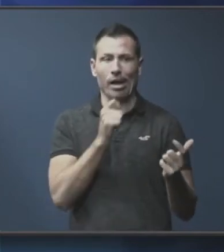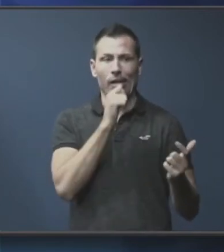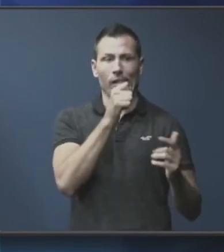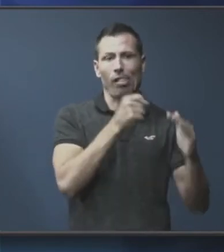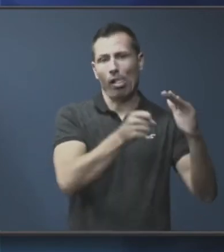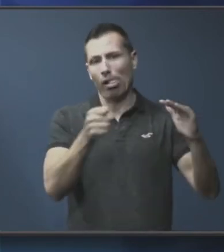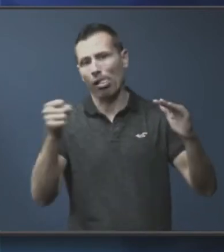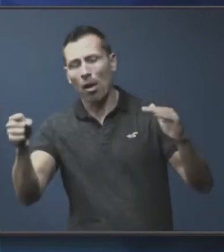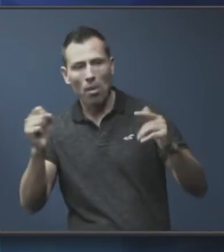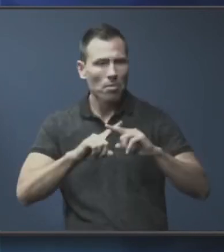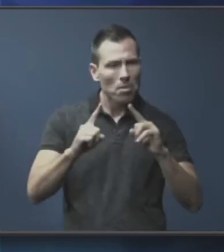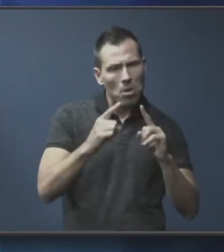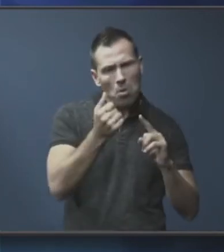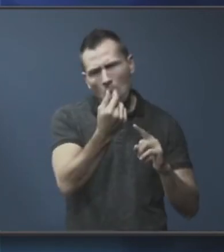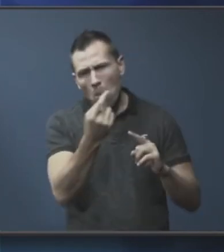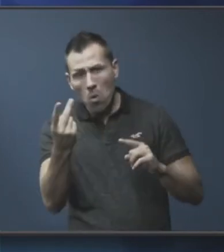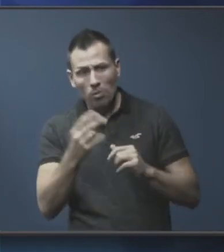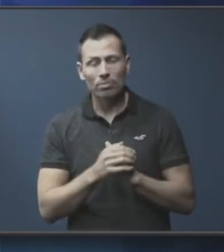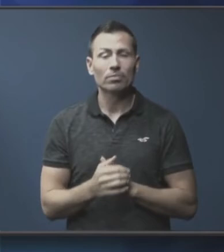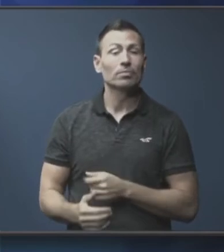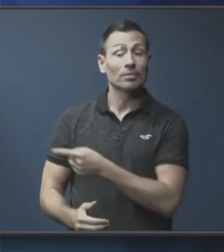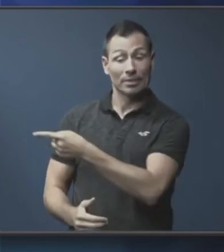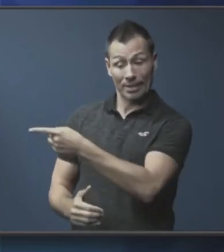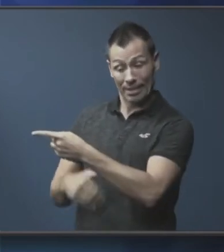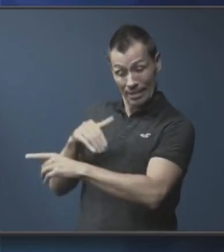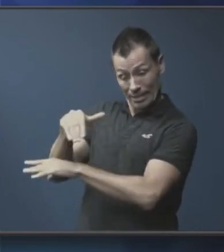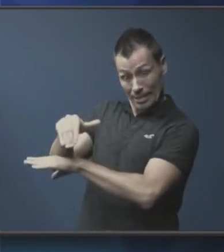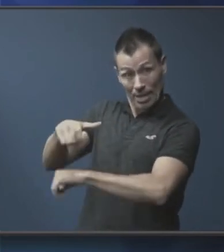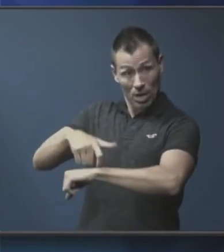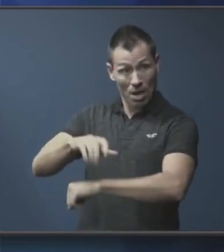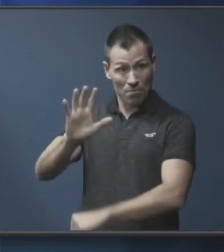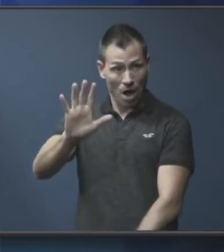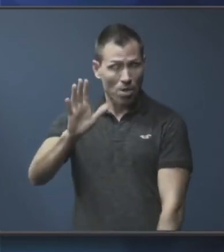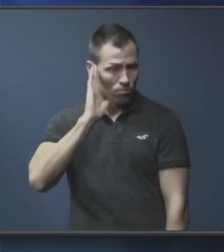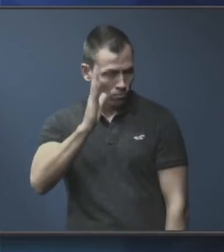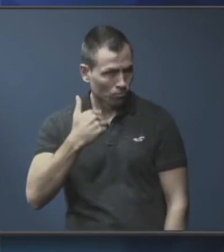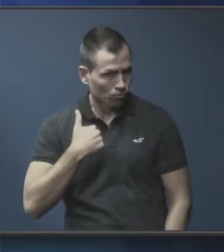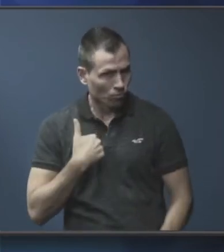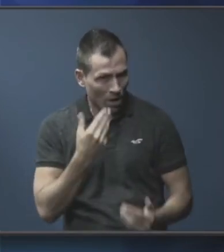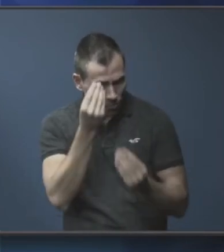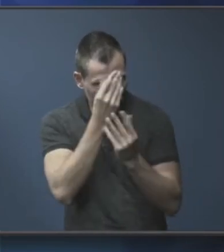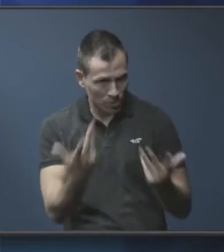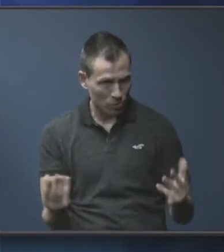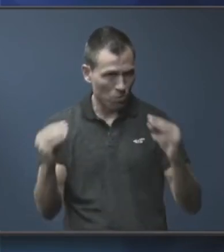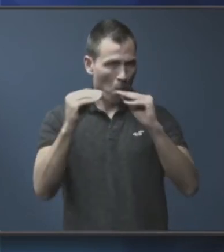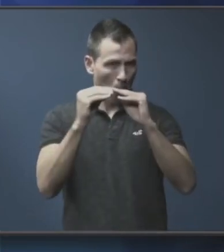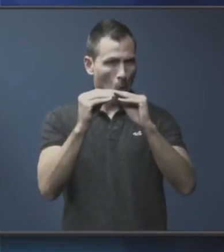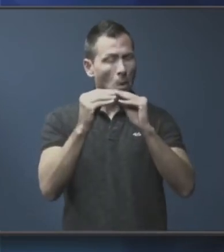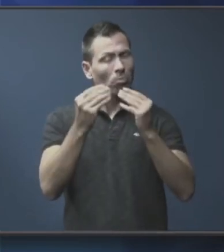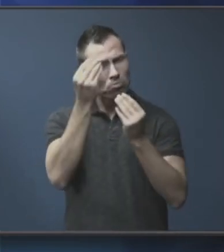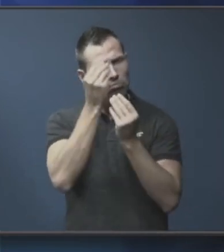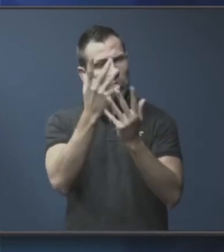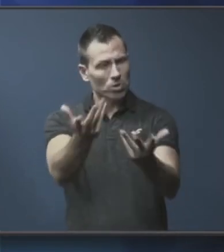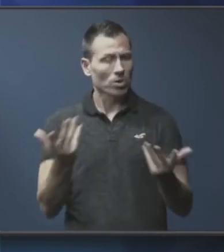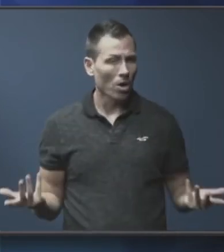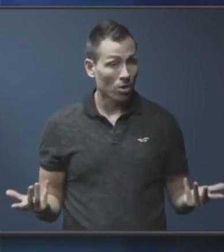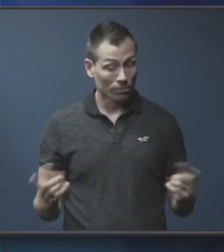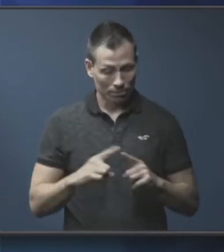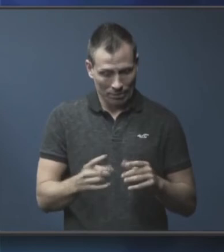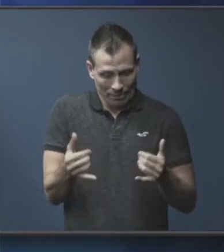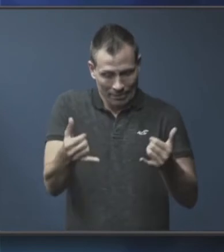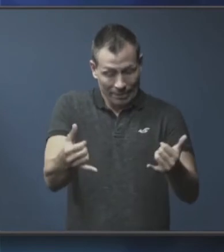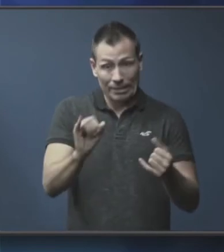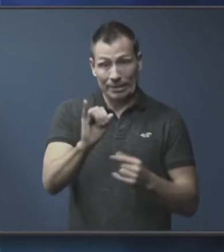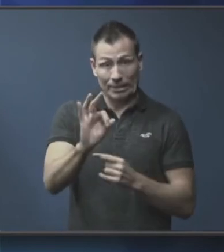5 o'clock. We'll have more information on the storm, and we will be able to give more information on shelters. But the community can find the locations